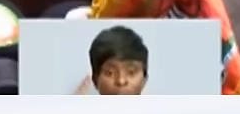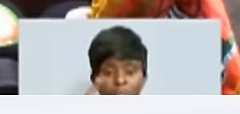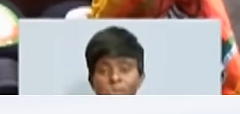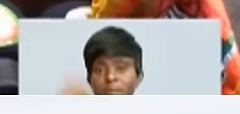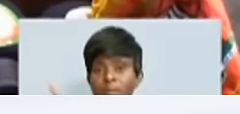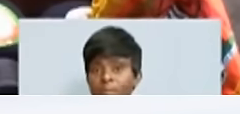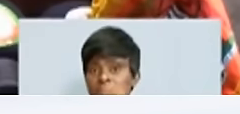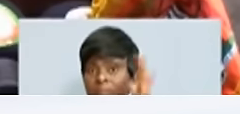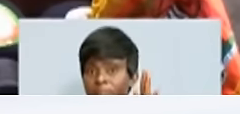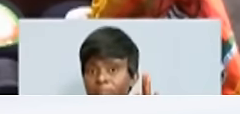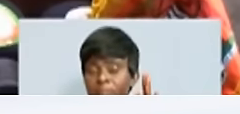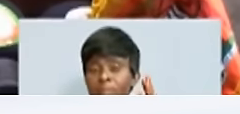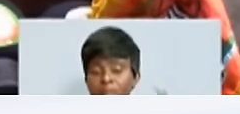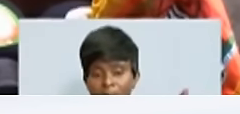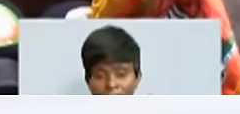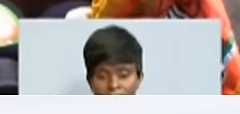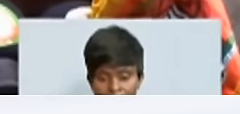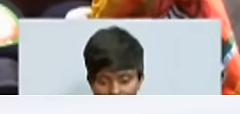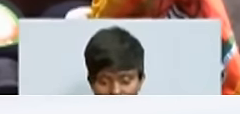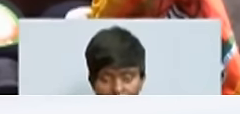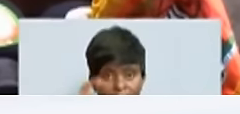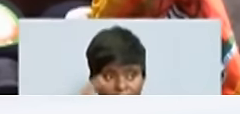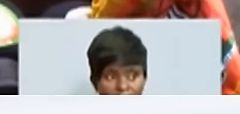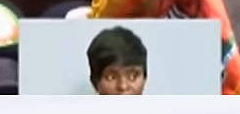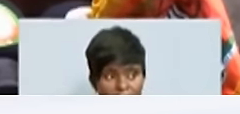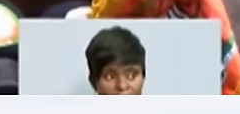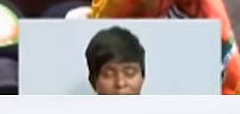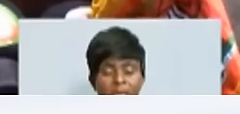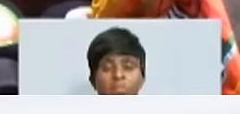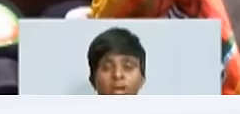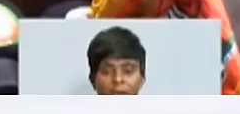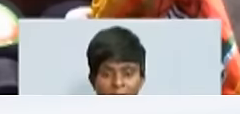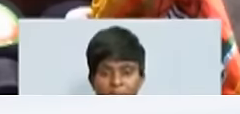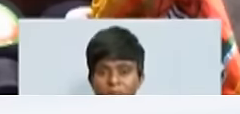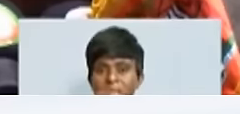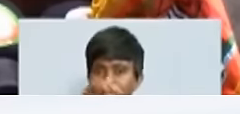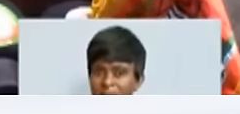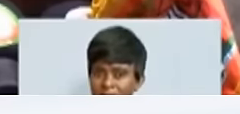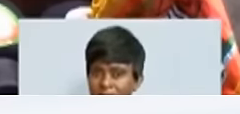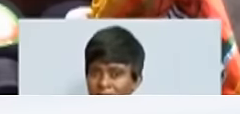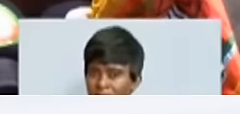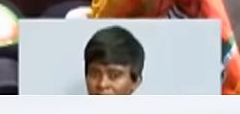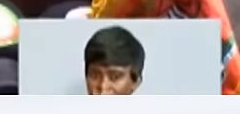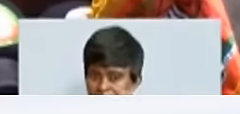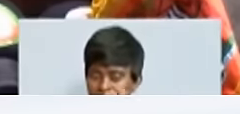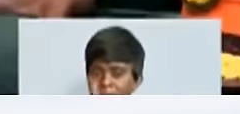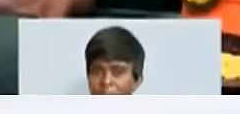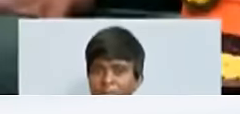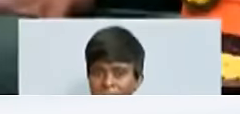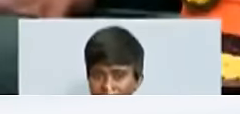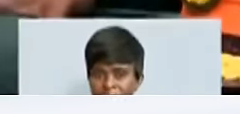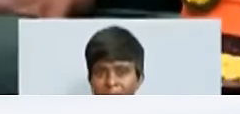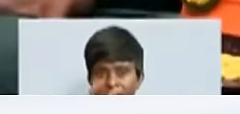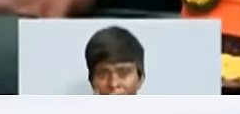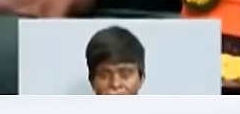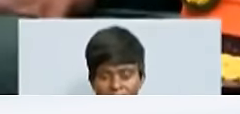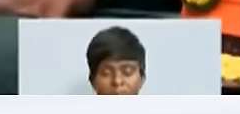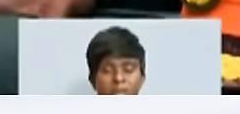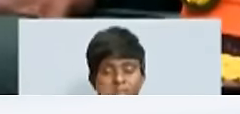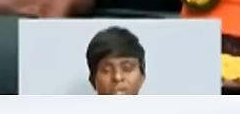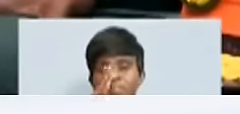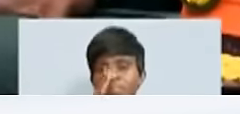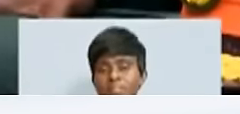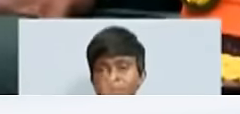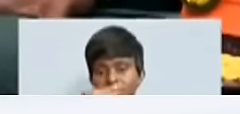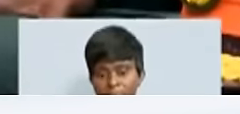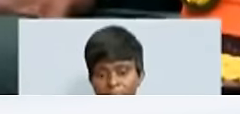prosecutors as well, because we need to discharge these cases quickly but fairly. I want to repeat, Madam Speaker,